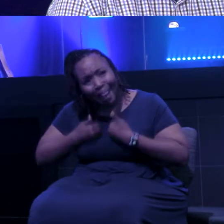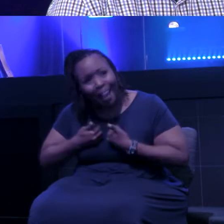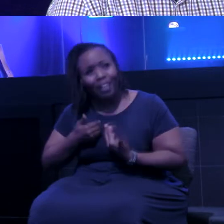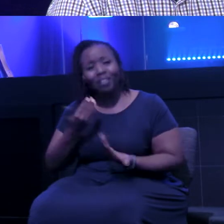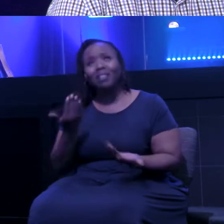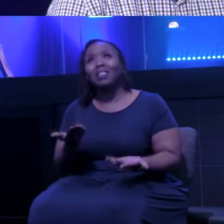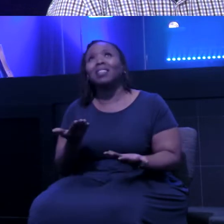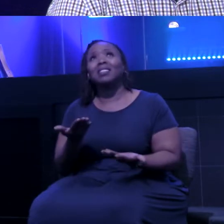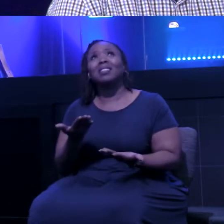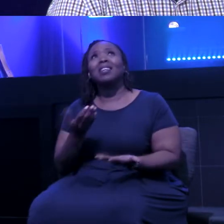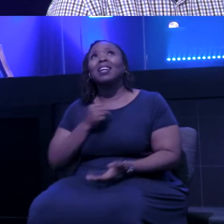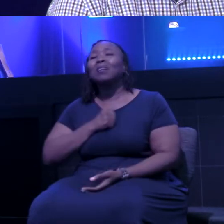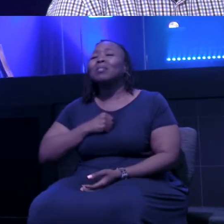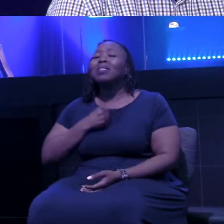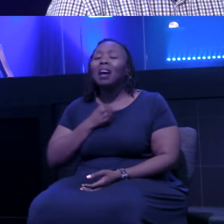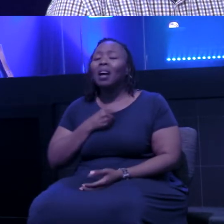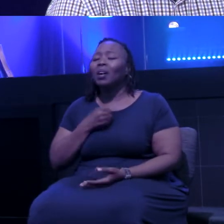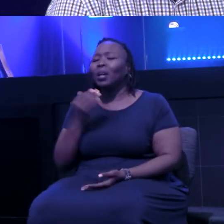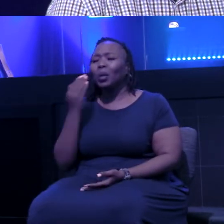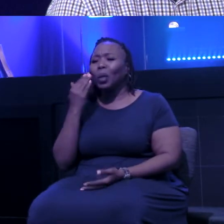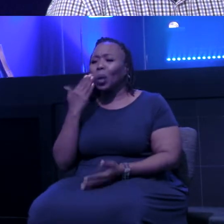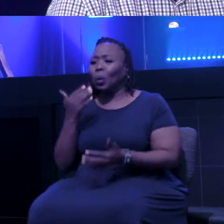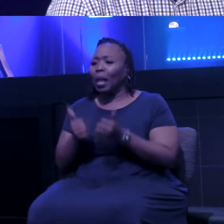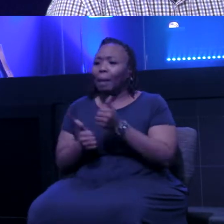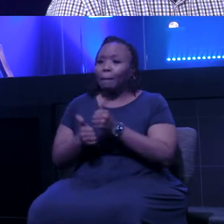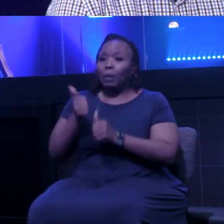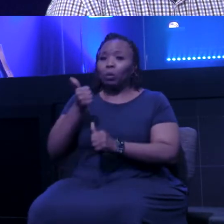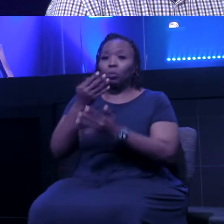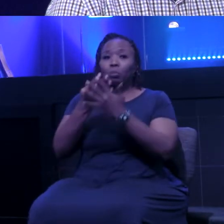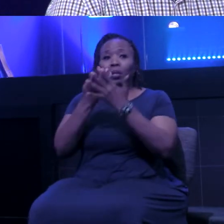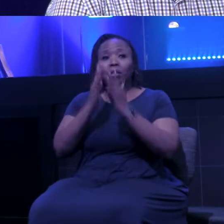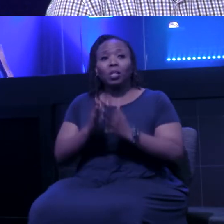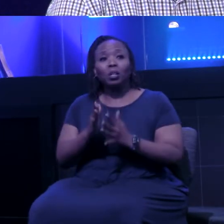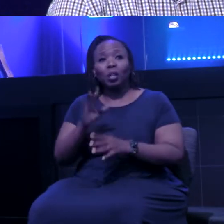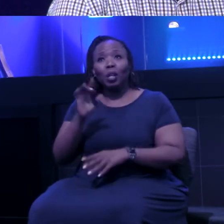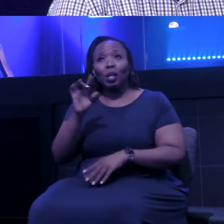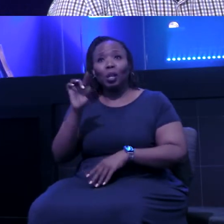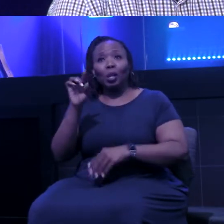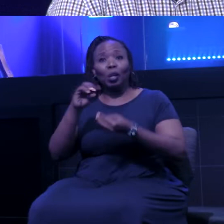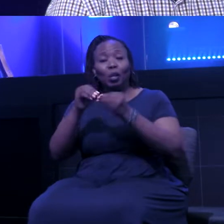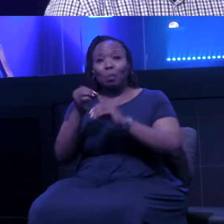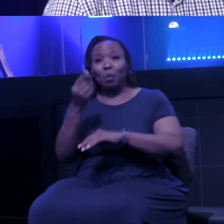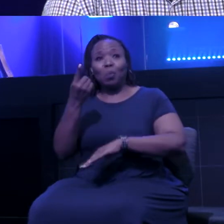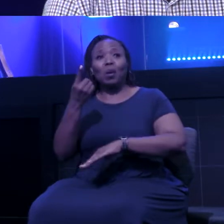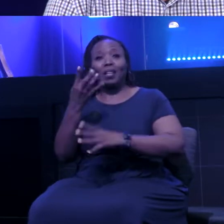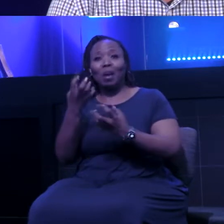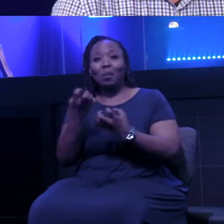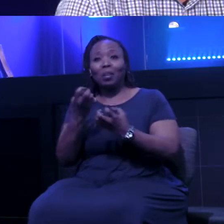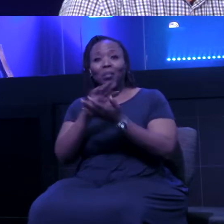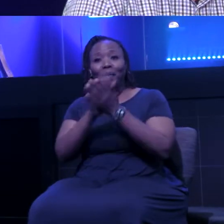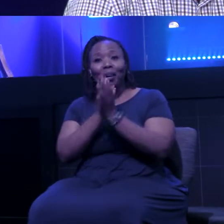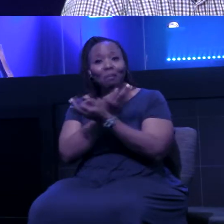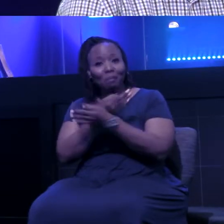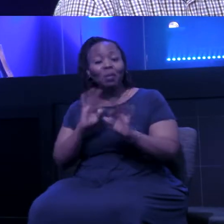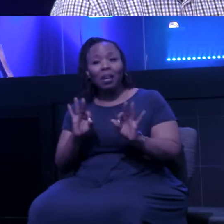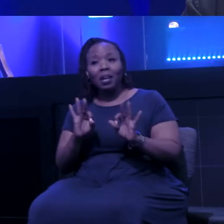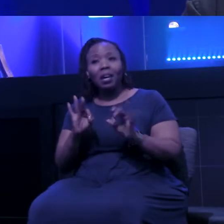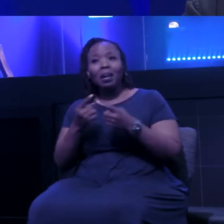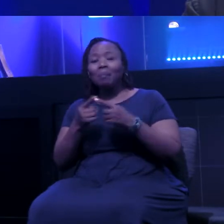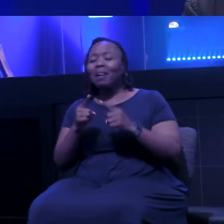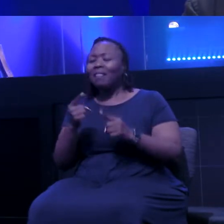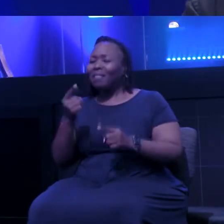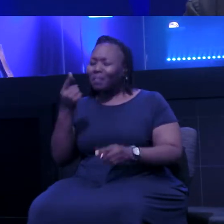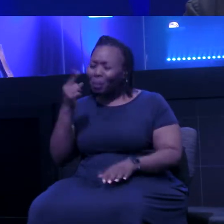you know, in prison, most prisoners' number one petition, what is that? Set me free, right? For me was, Lord, I'll